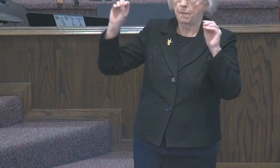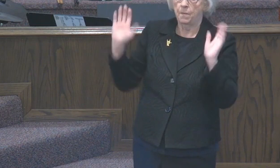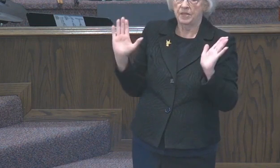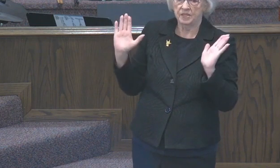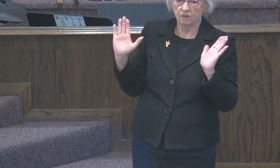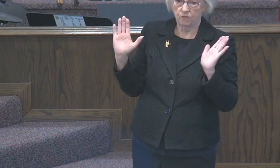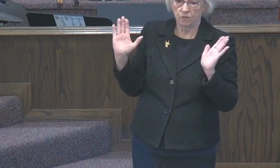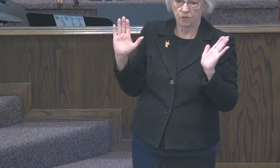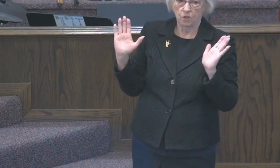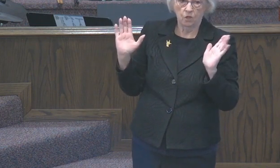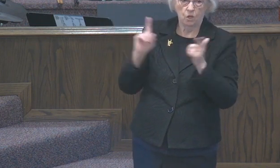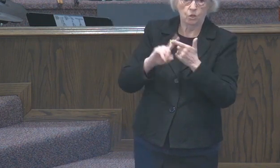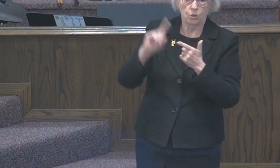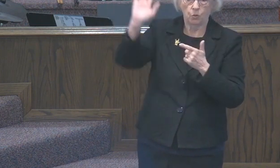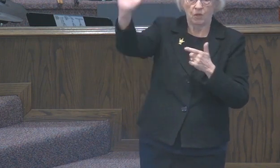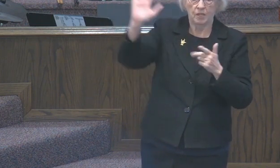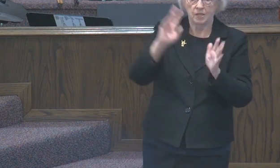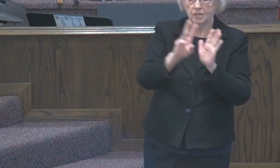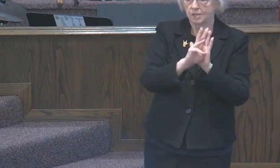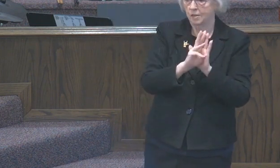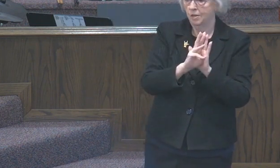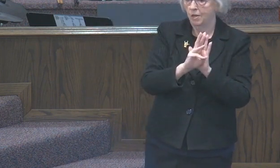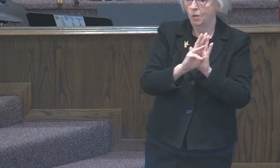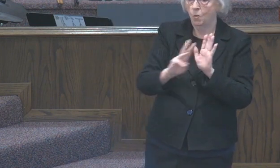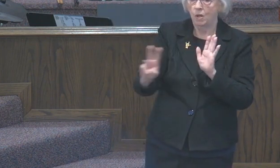But I want to do this.